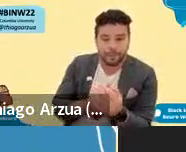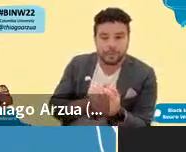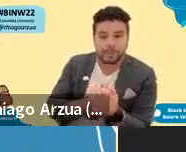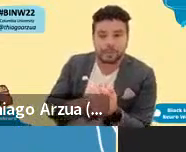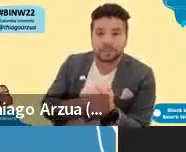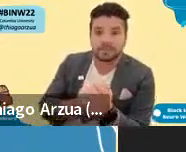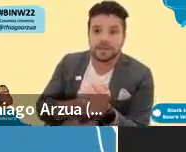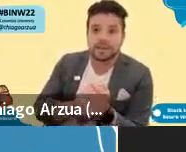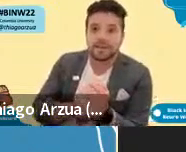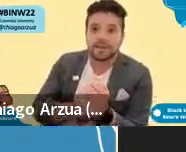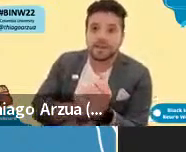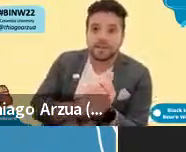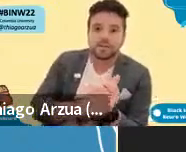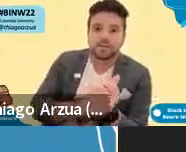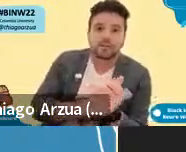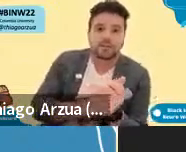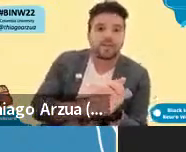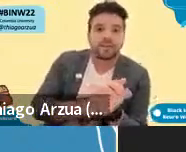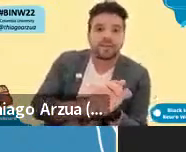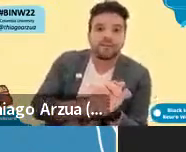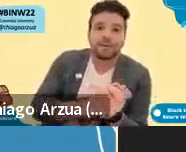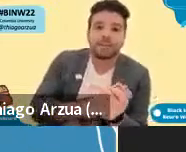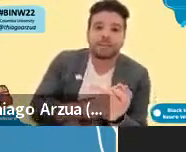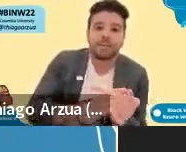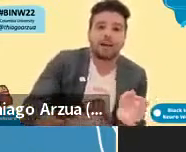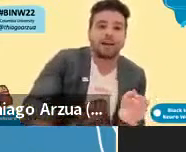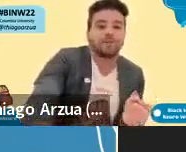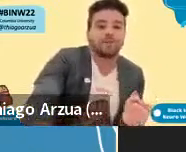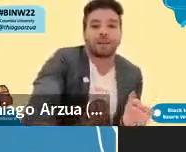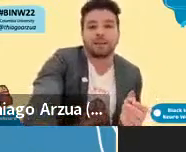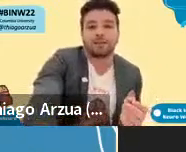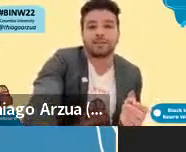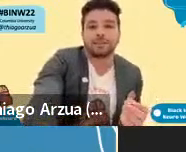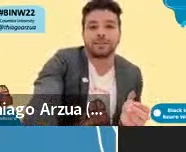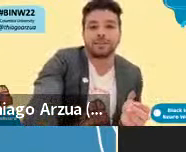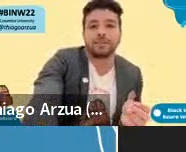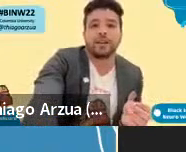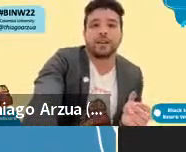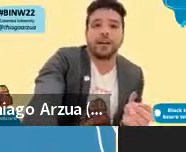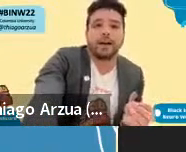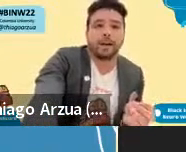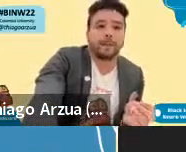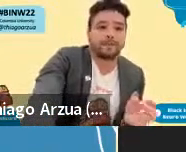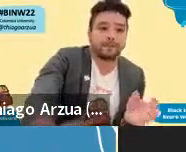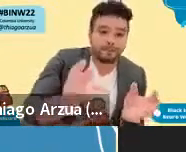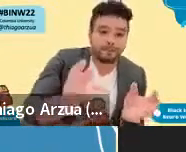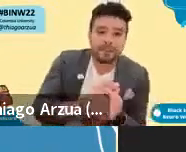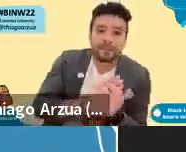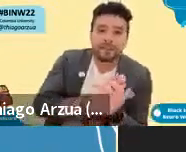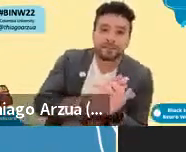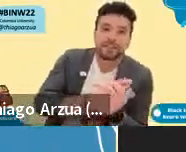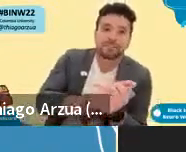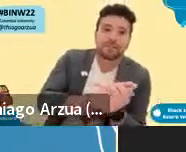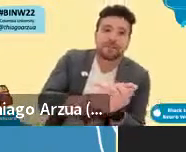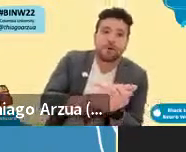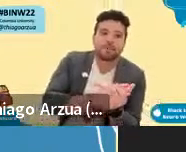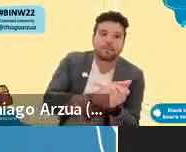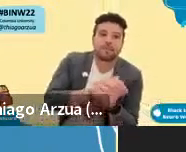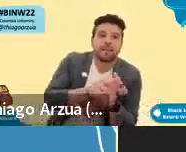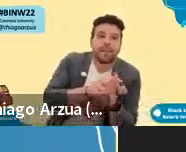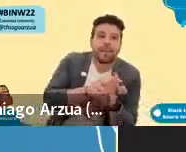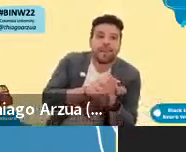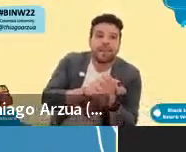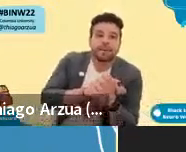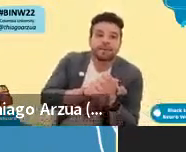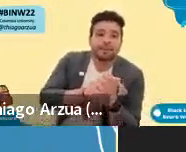paper that we'll be discussing today, and also a great friend of Black Neuro in general, Dr. Jasmine